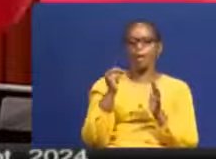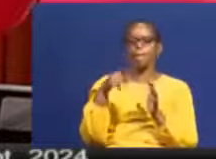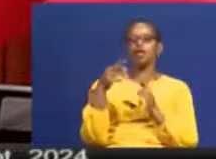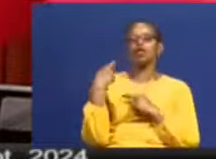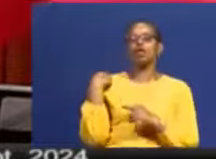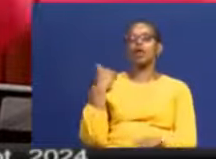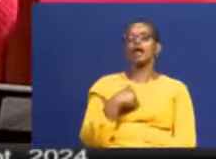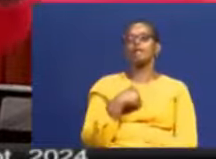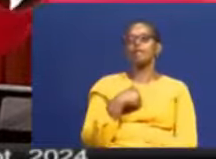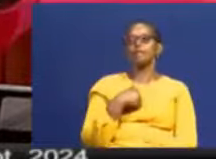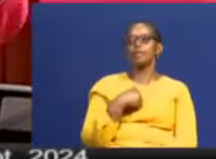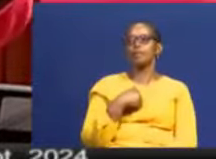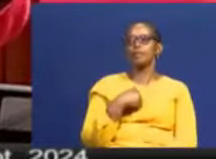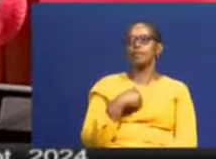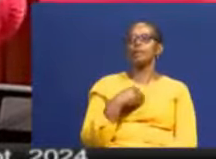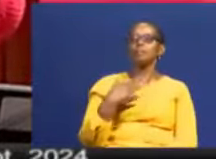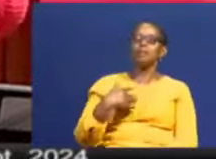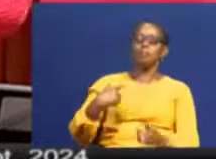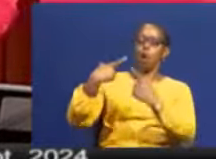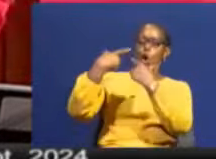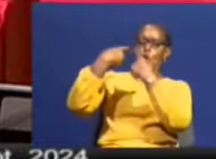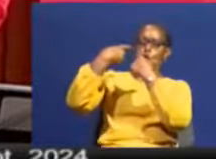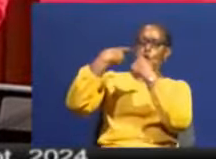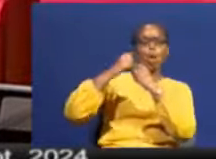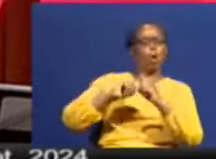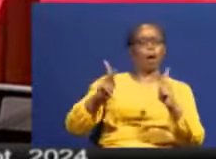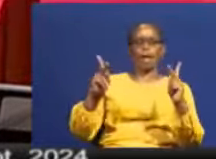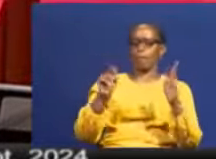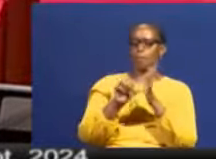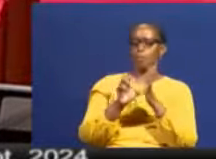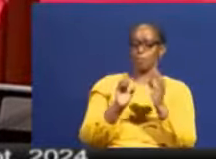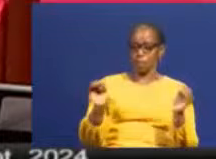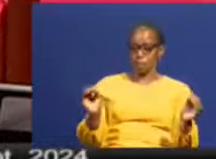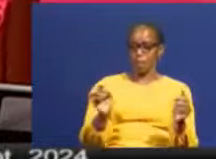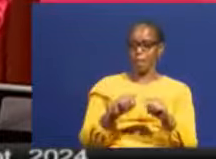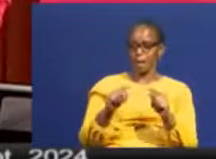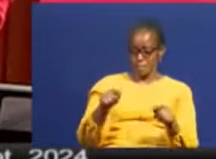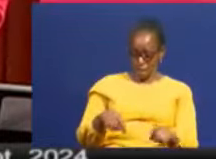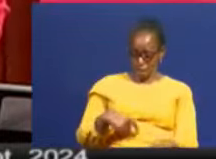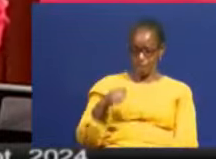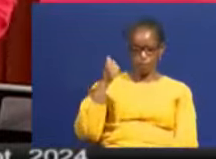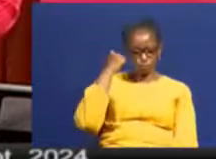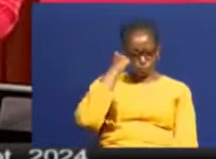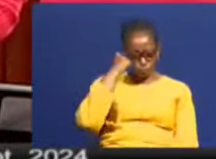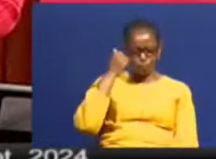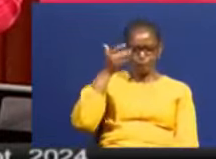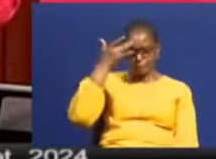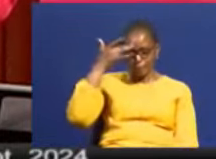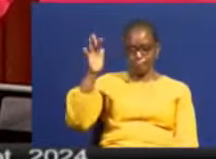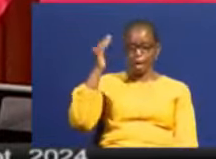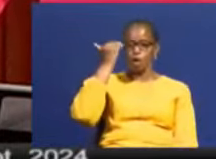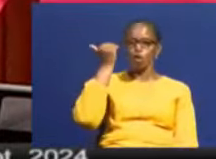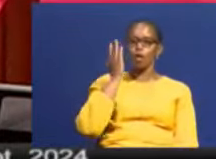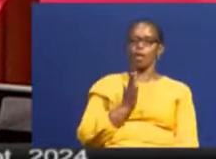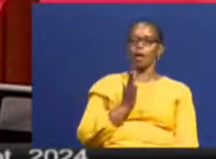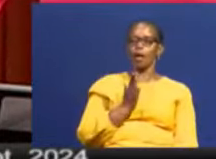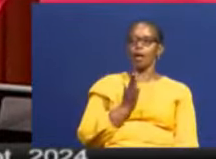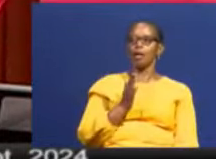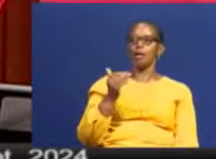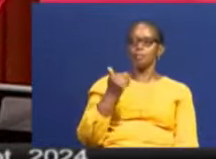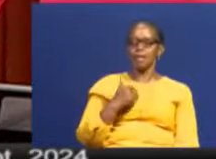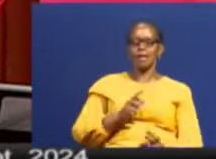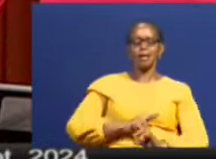have no excuse. Anybody can bash me what they want. But as an intellectual and as a bright lawyer, this is one thing I am